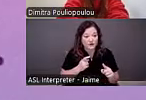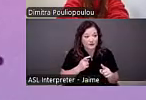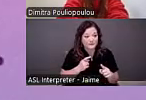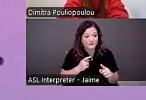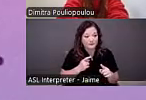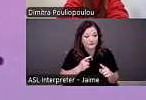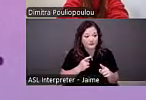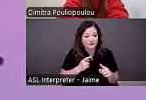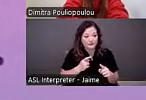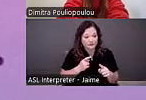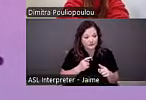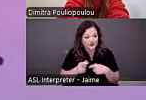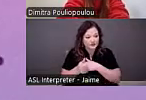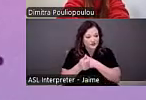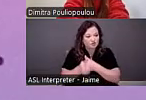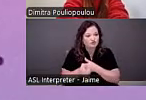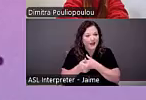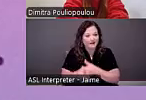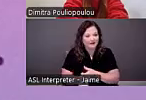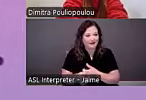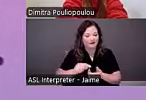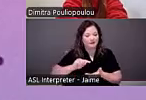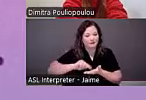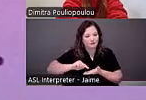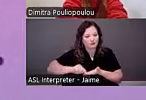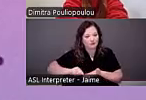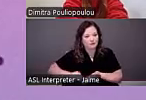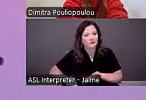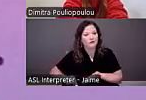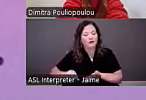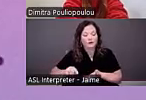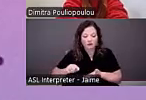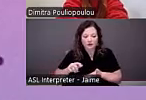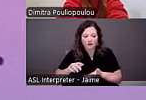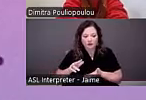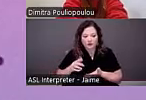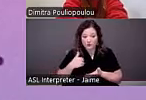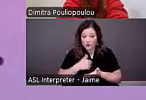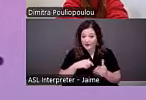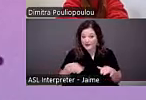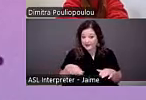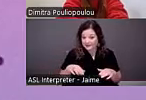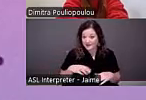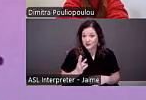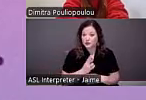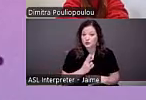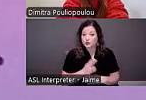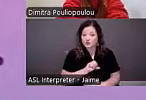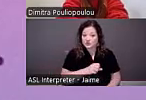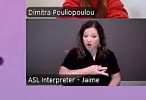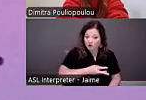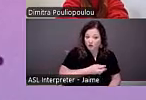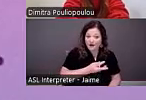tracking. So what we did was we used a software to